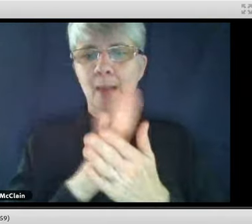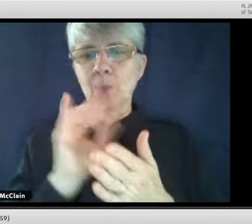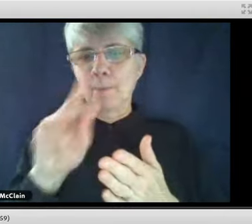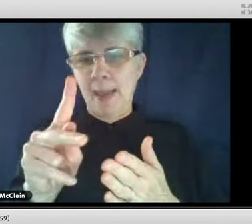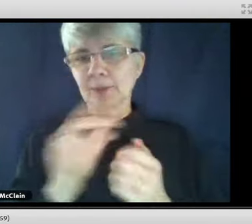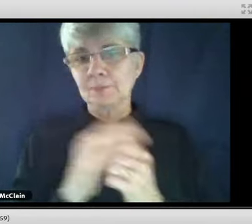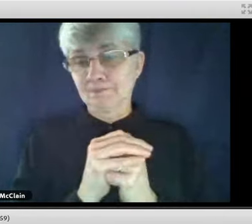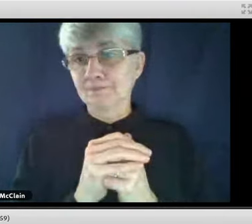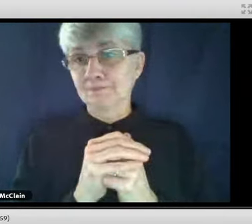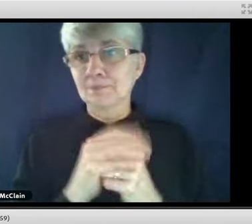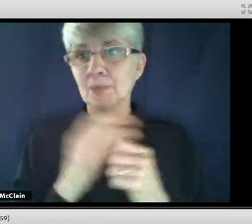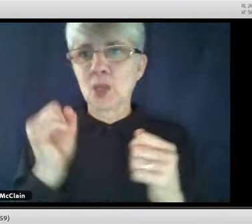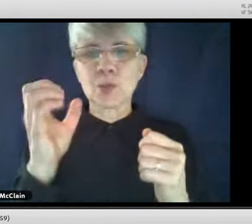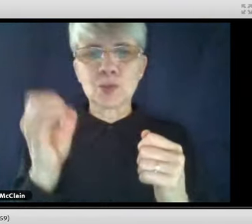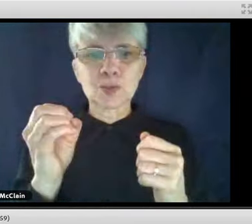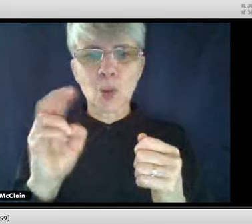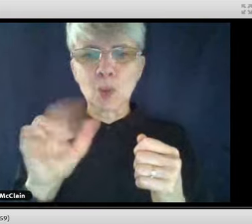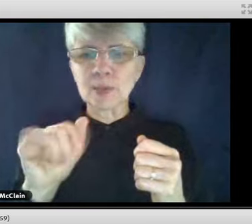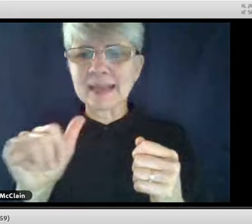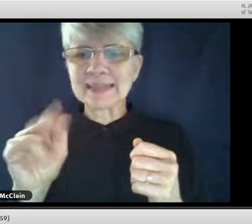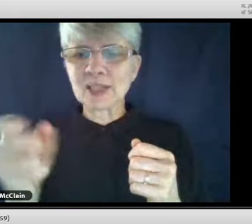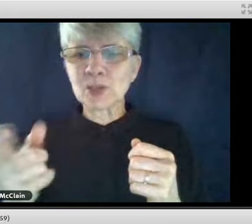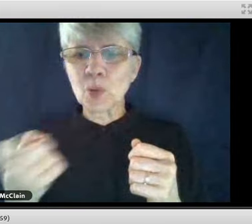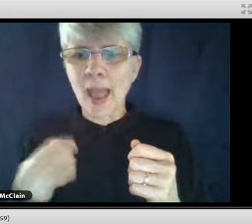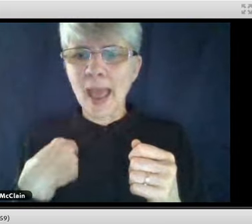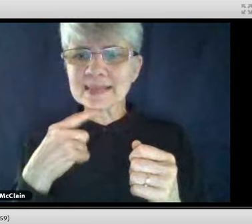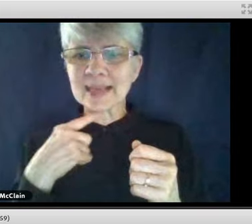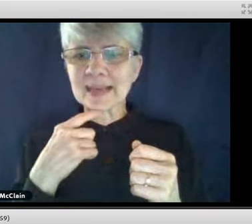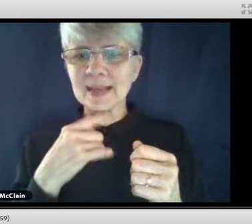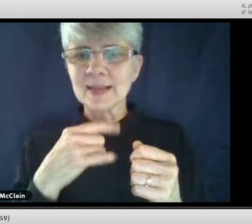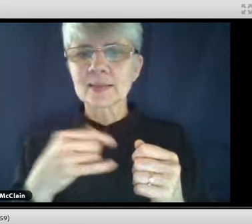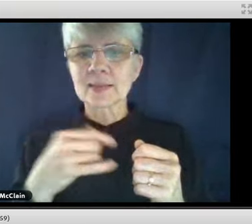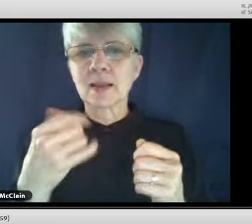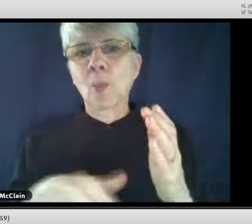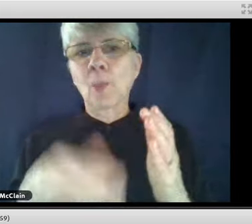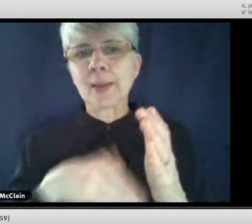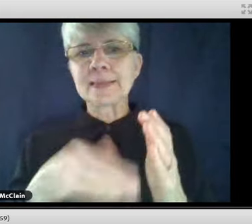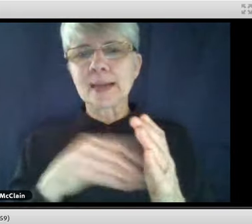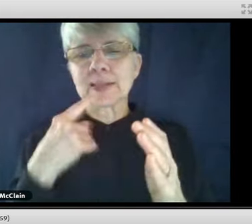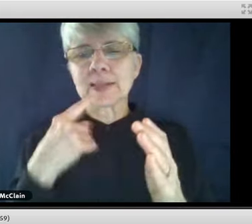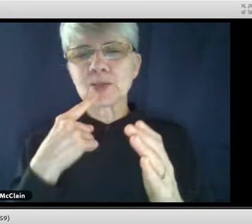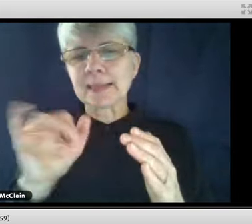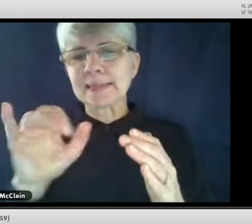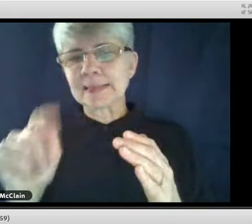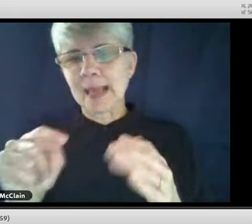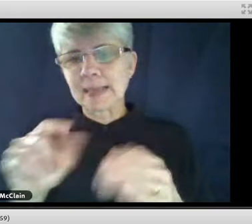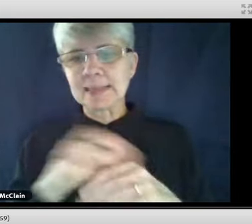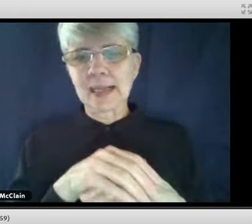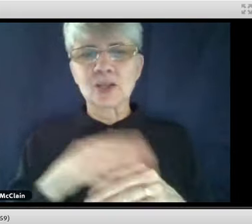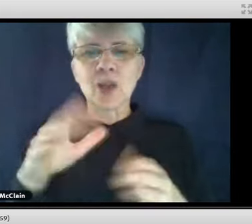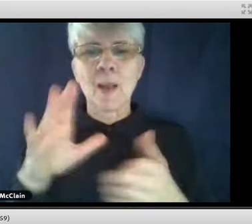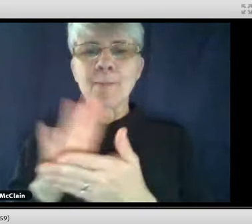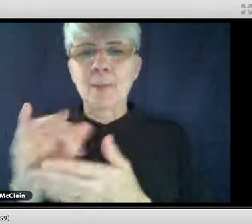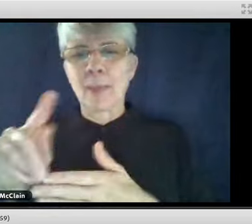hardback. So Nadine, you're asking, is it redundant to say text in English and paperback in English? It is